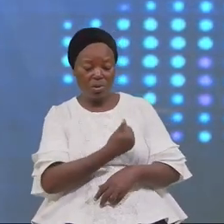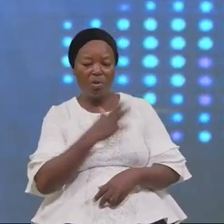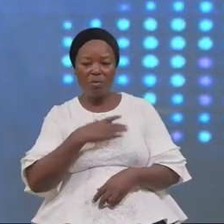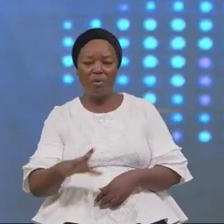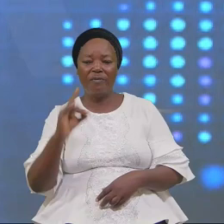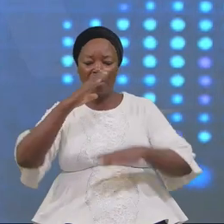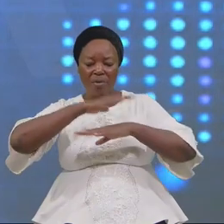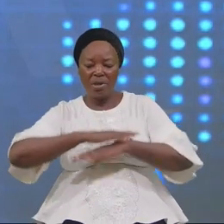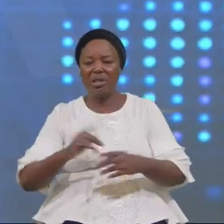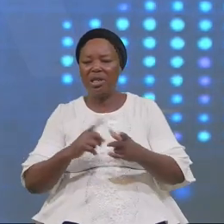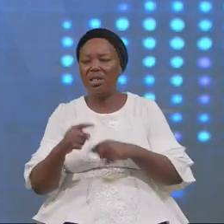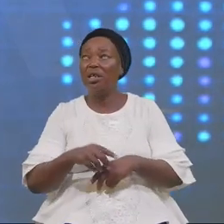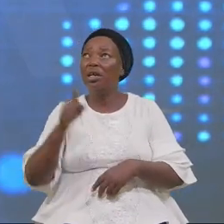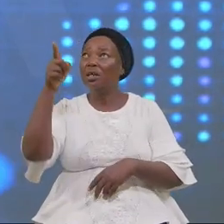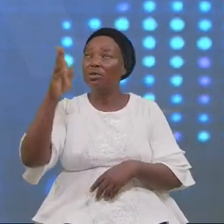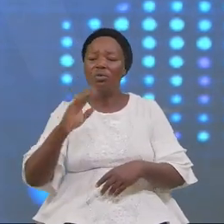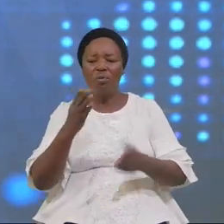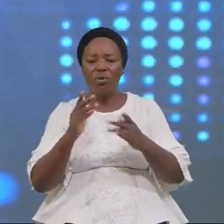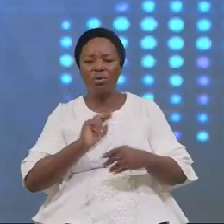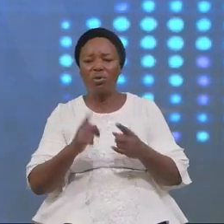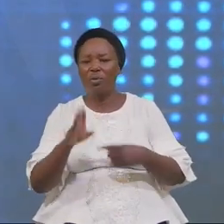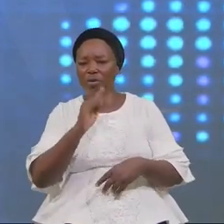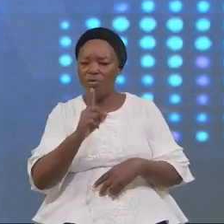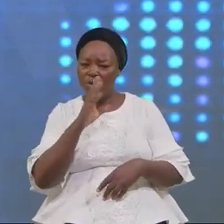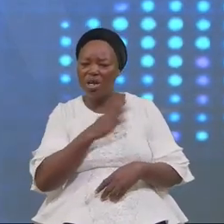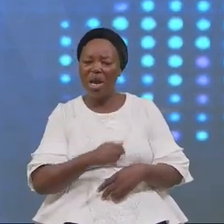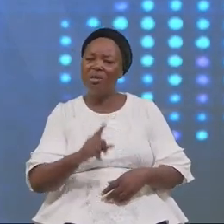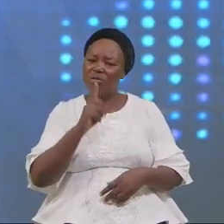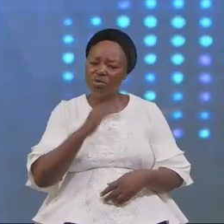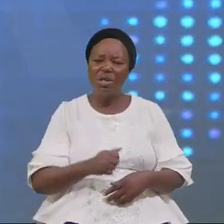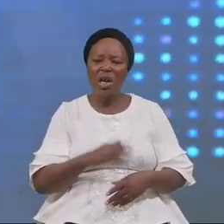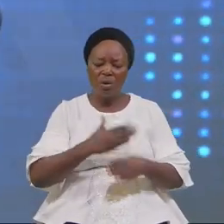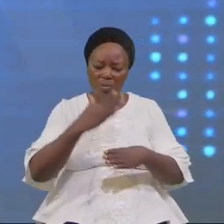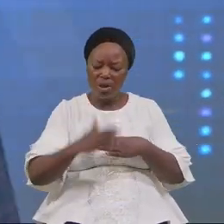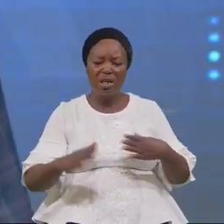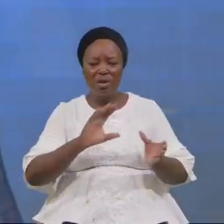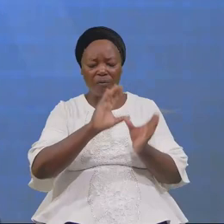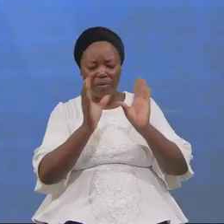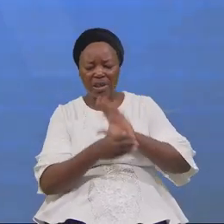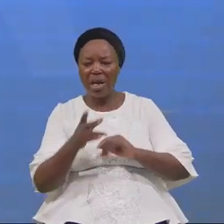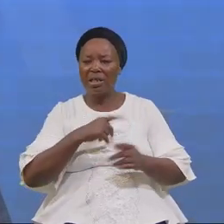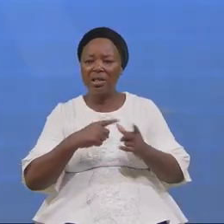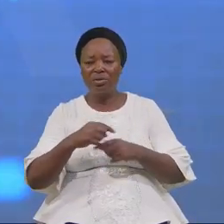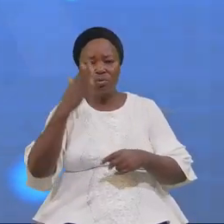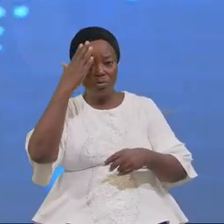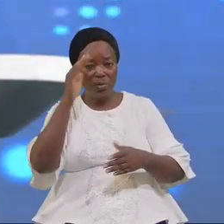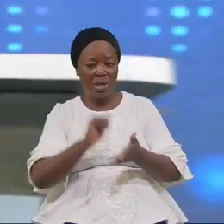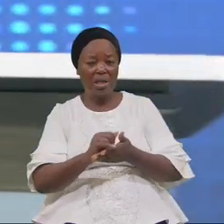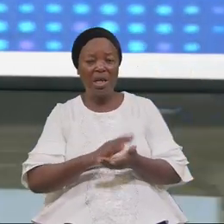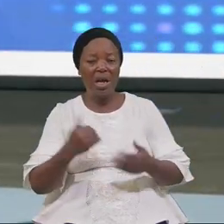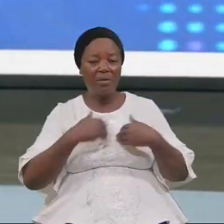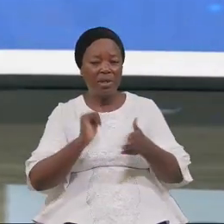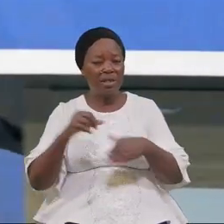He wants us to be truly and thoroughly converted and to be conscious of that conversion all